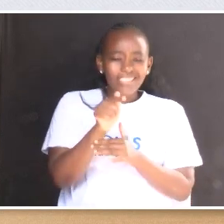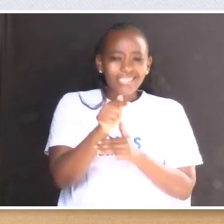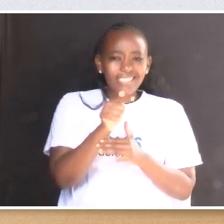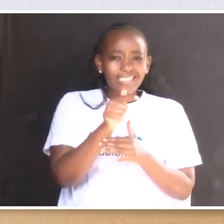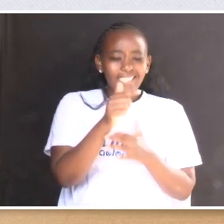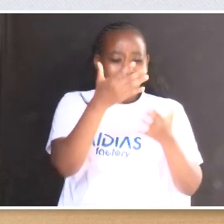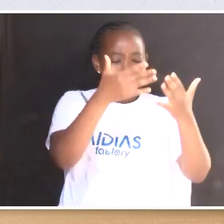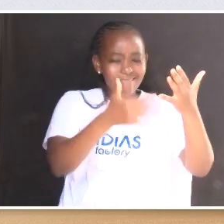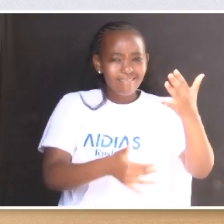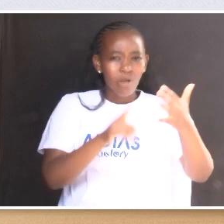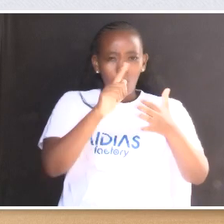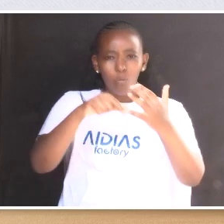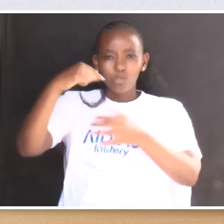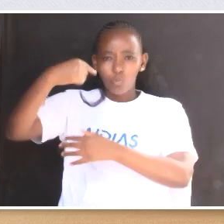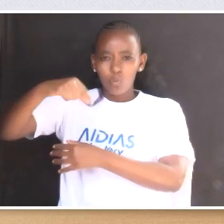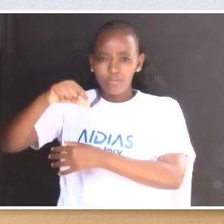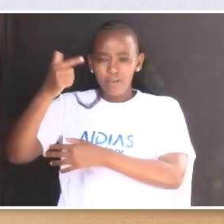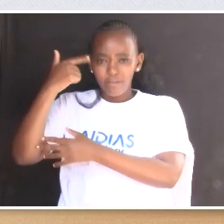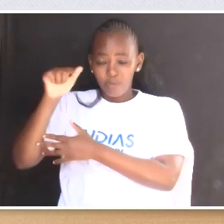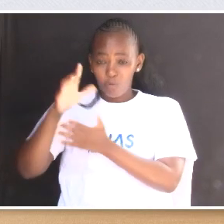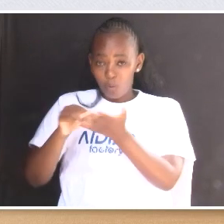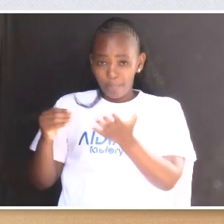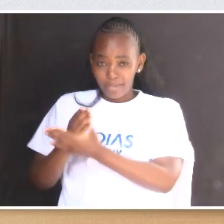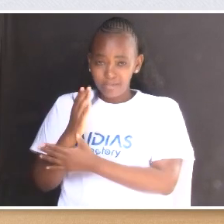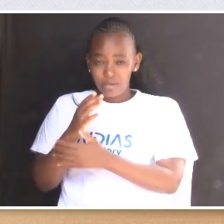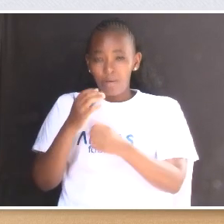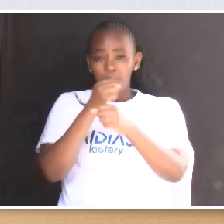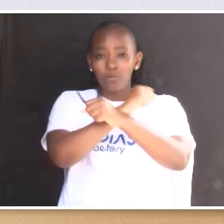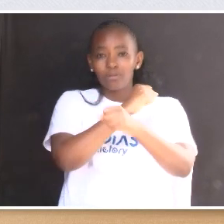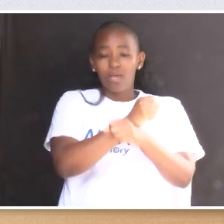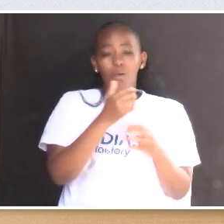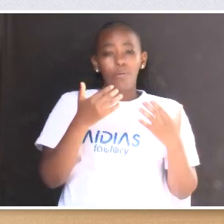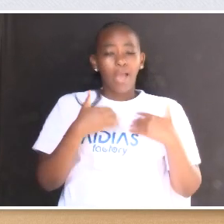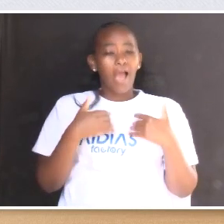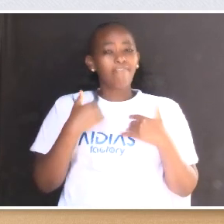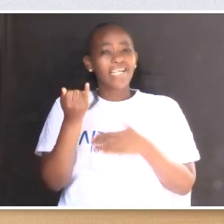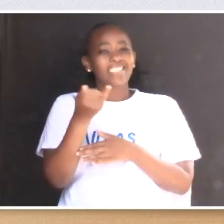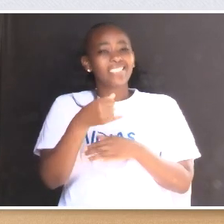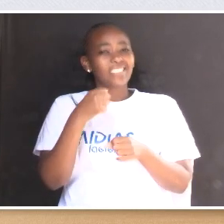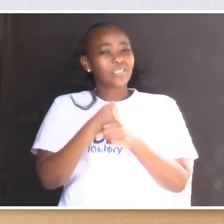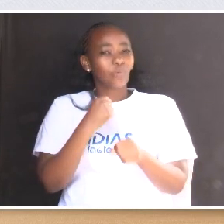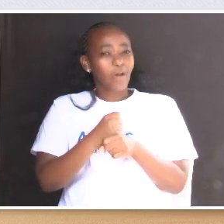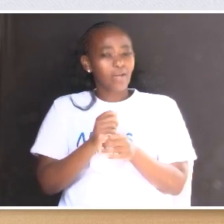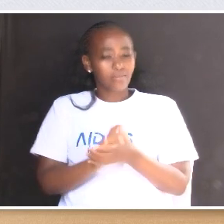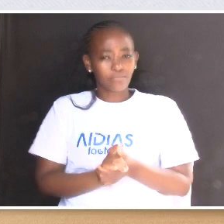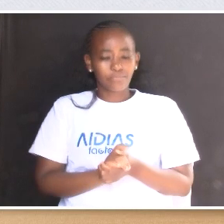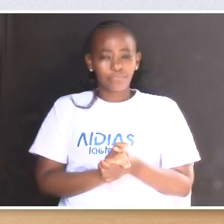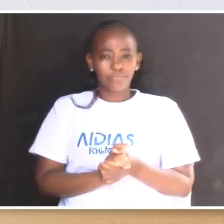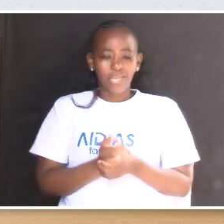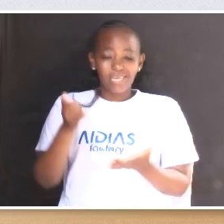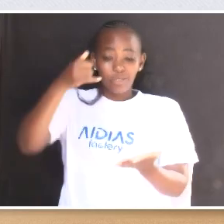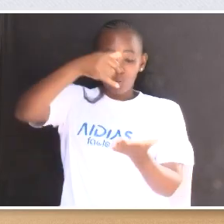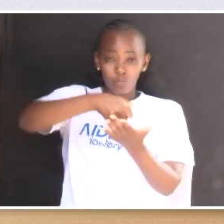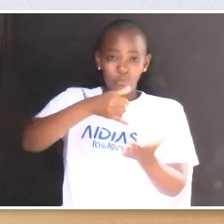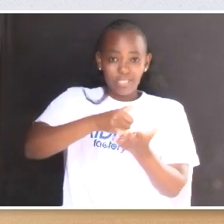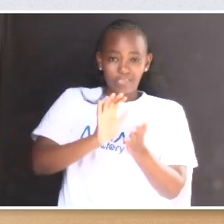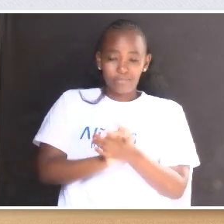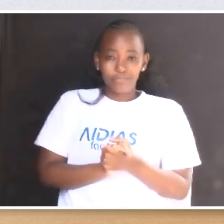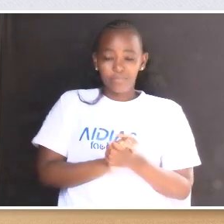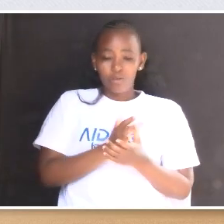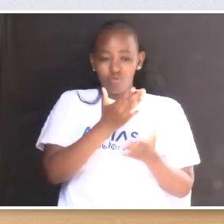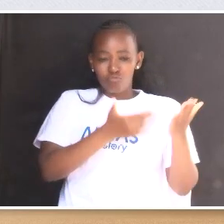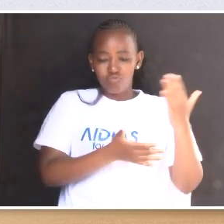is what qualifies for copyright protection. We have artistic works. Artistic works includes such things that I've listed